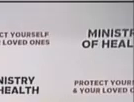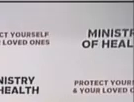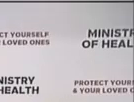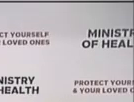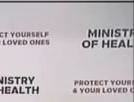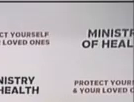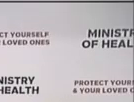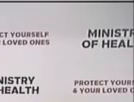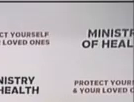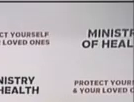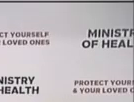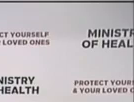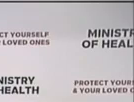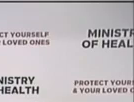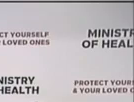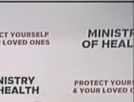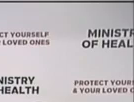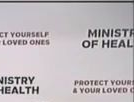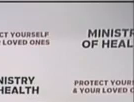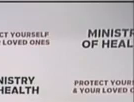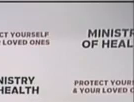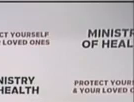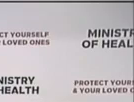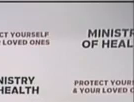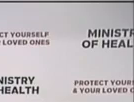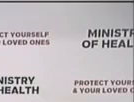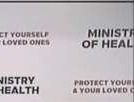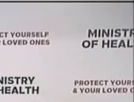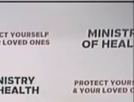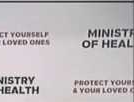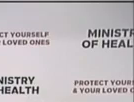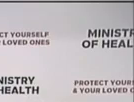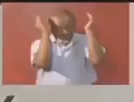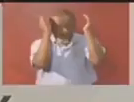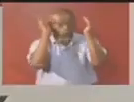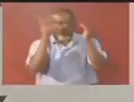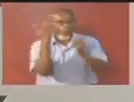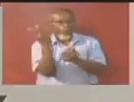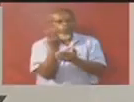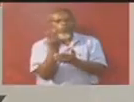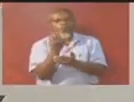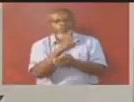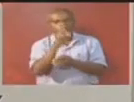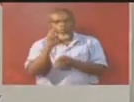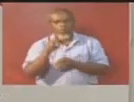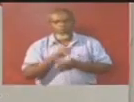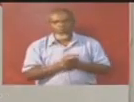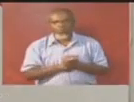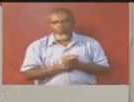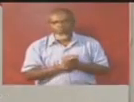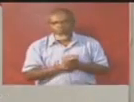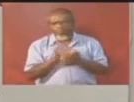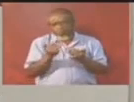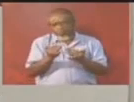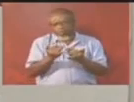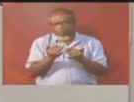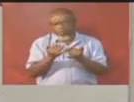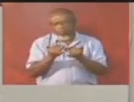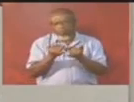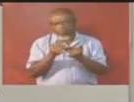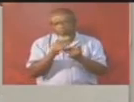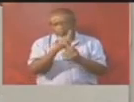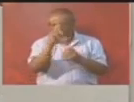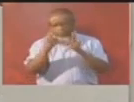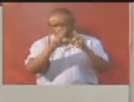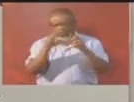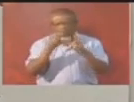Thank you, Mr. Cummings. Dr. Hines will address the two questions. Okay, thank you for your questions. With respect to the query and the